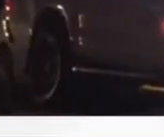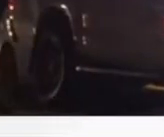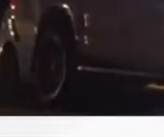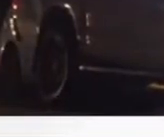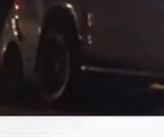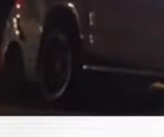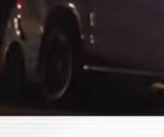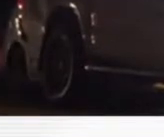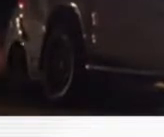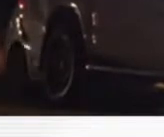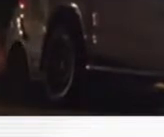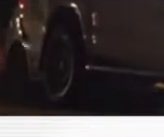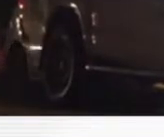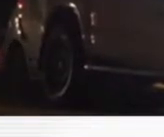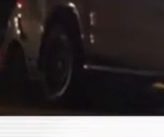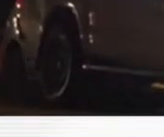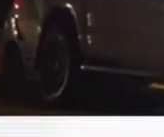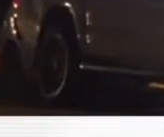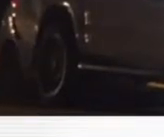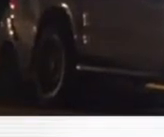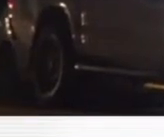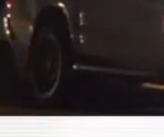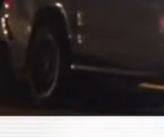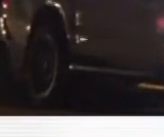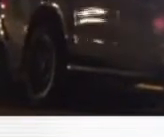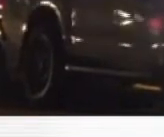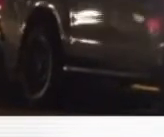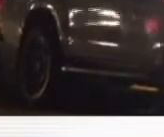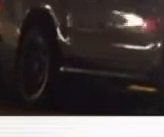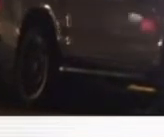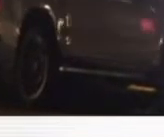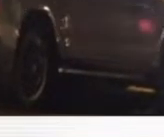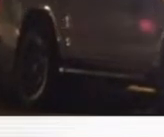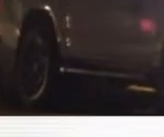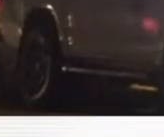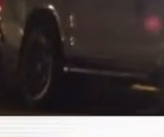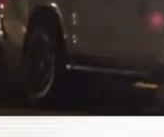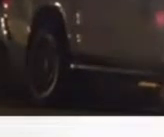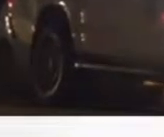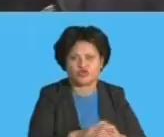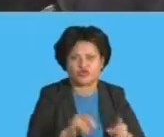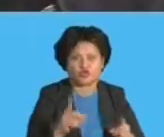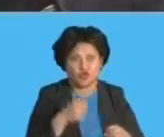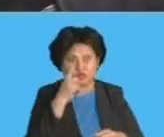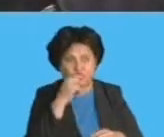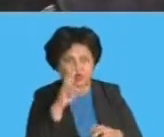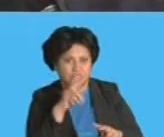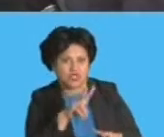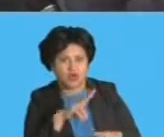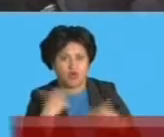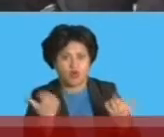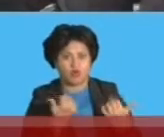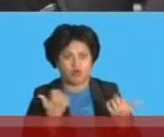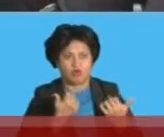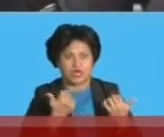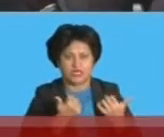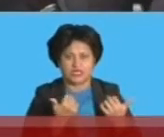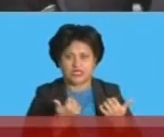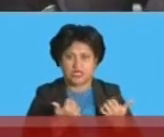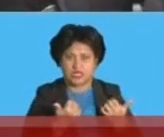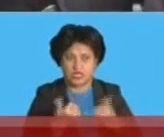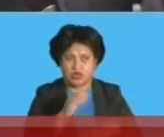visibility is being strengthened to deal with offenders along the Suva-Nosinu corridor. Presence alone makes a lot of